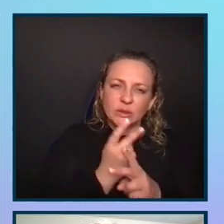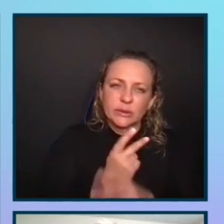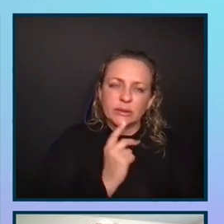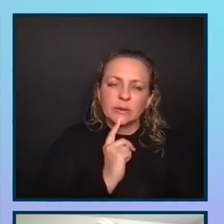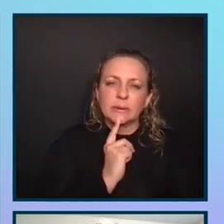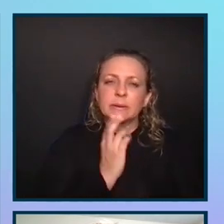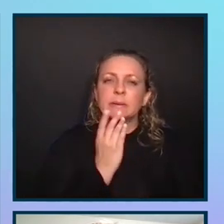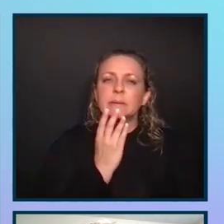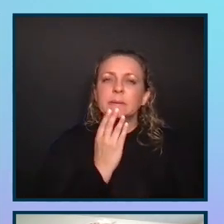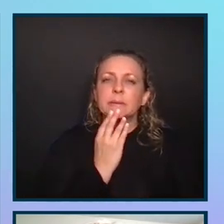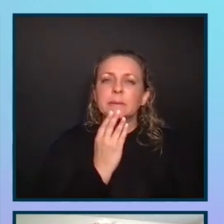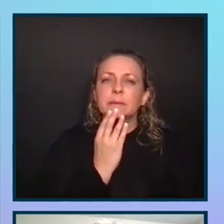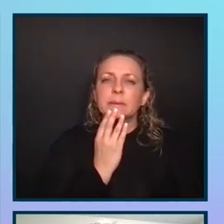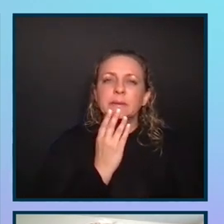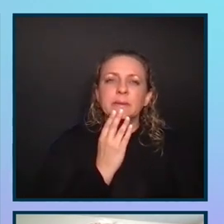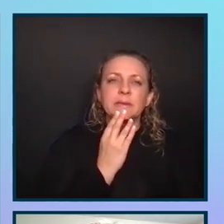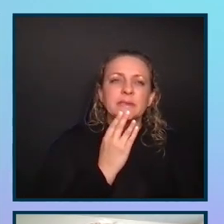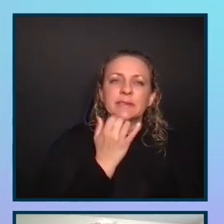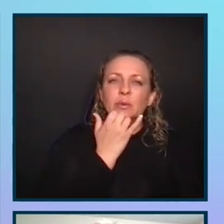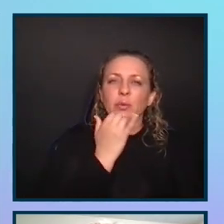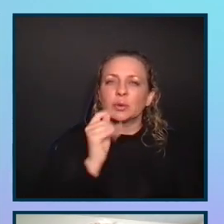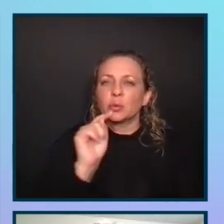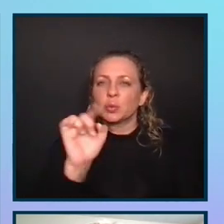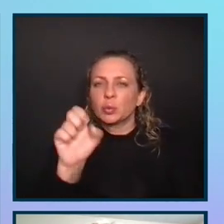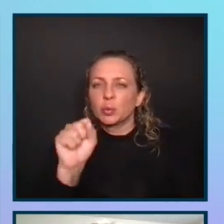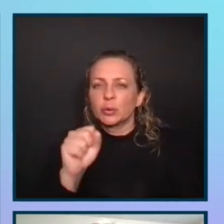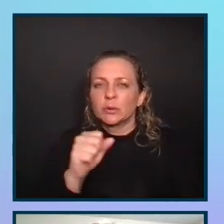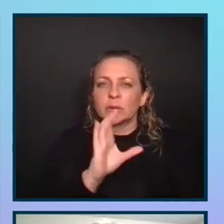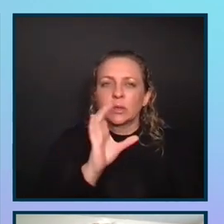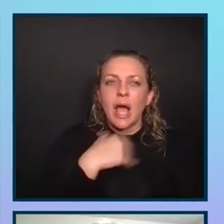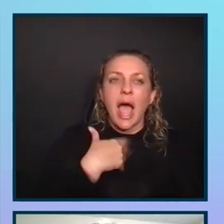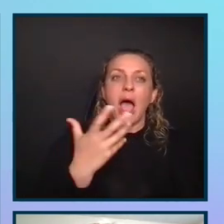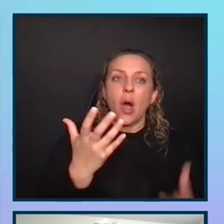I don't want my dev tools. What I want is,